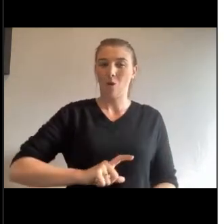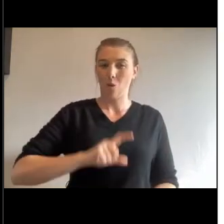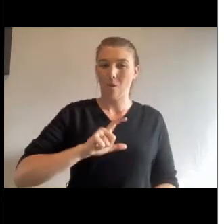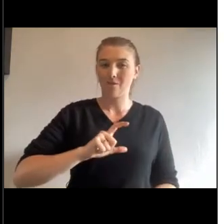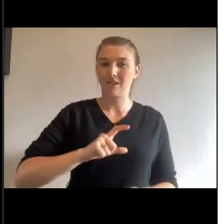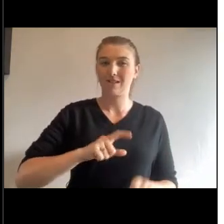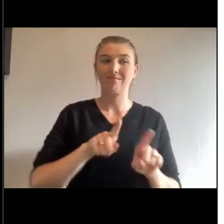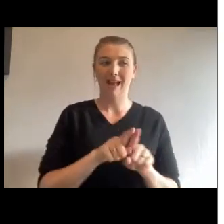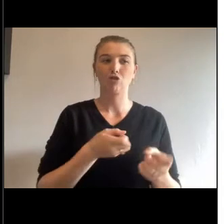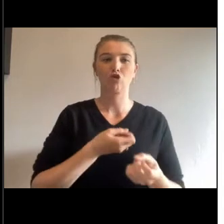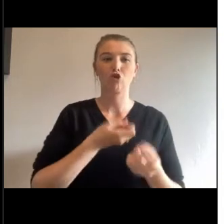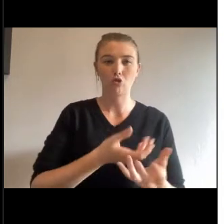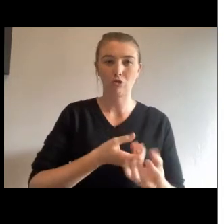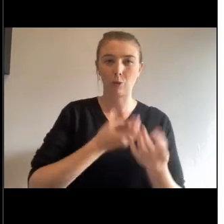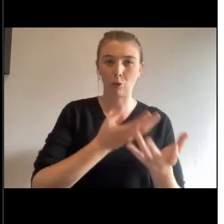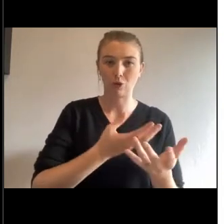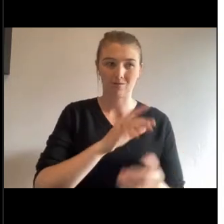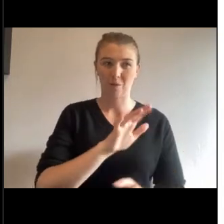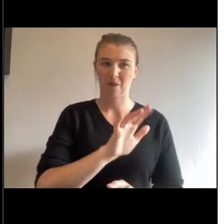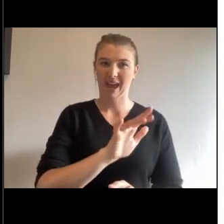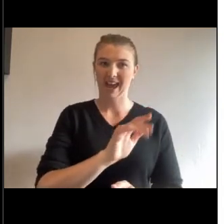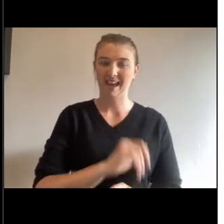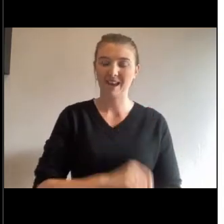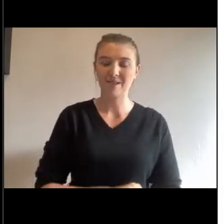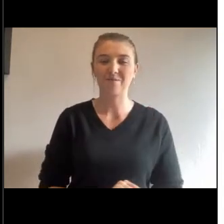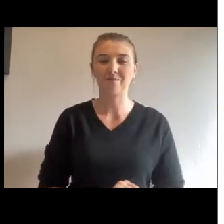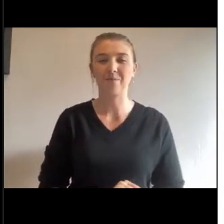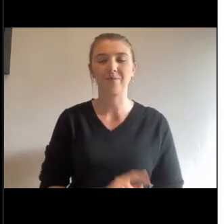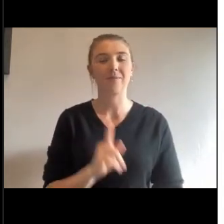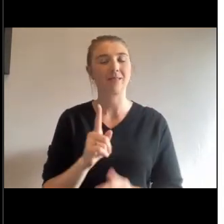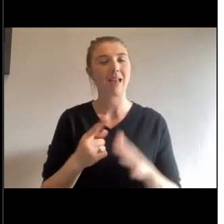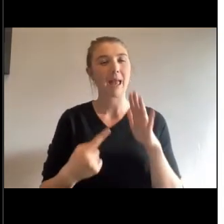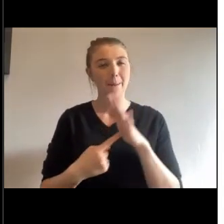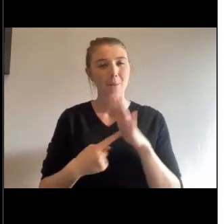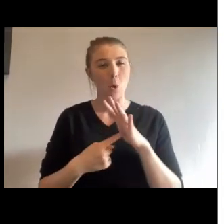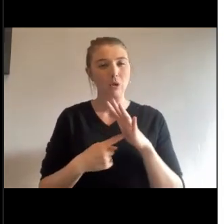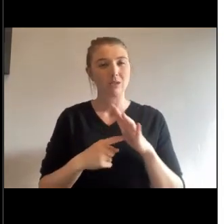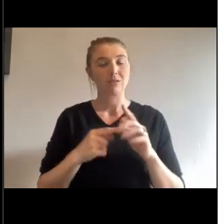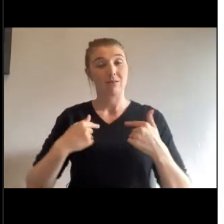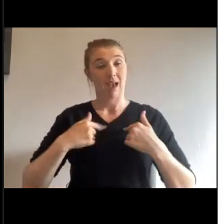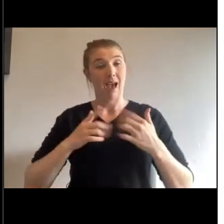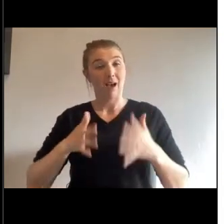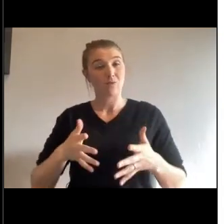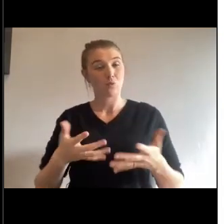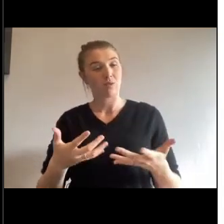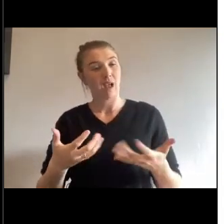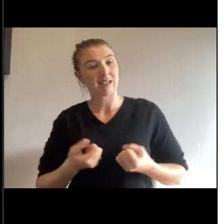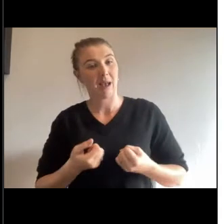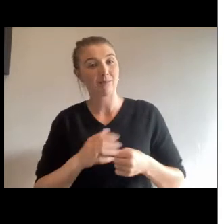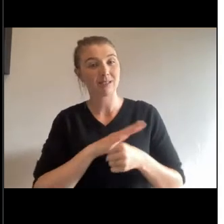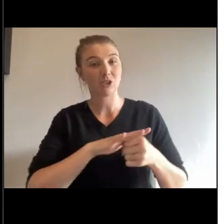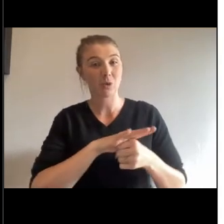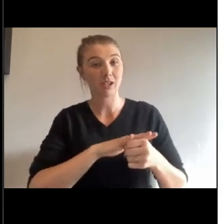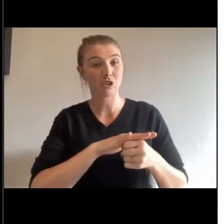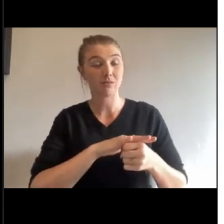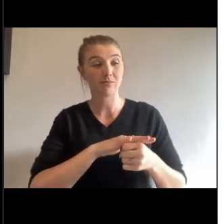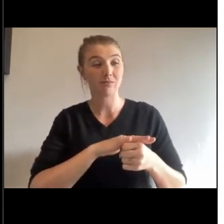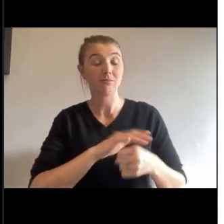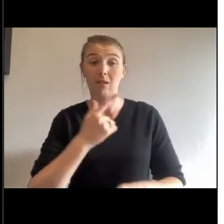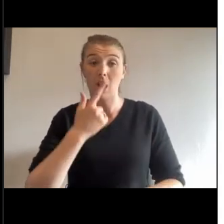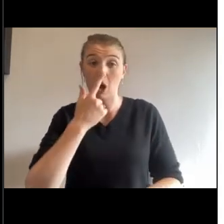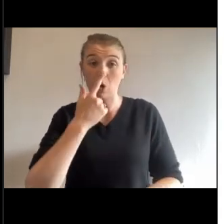thing here is that it's accepting the situation. I could have left, but I didn't. I actually stayed